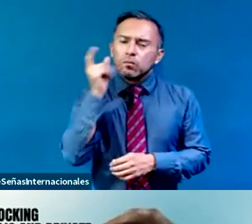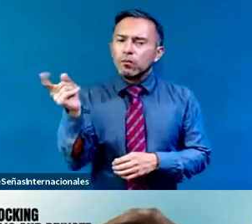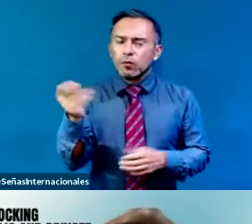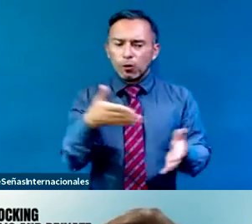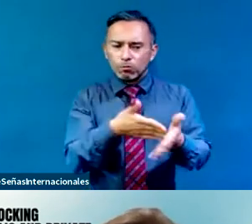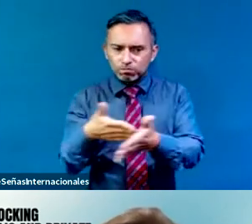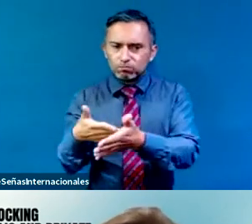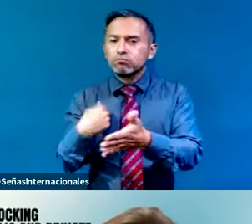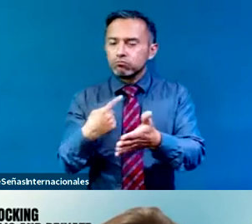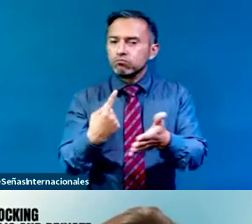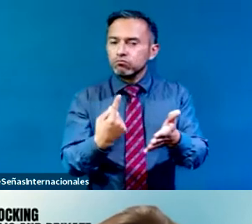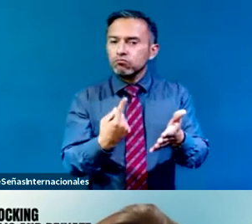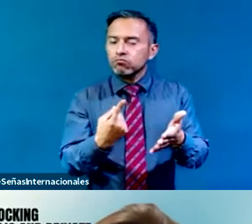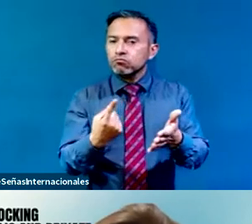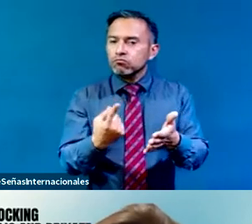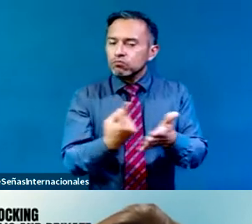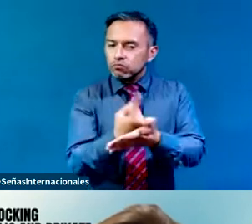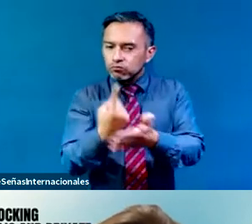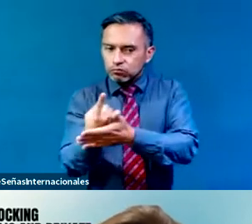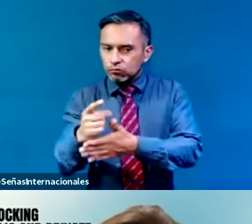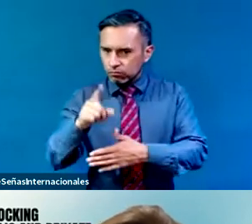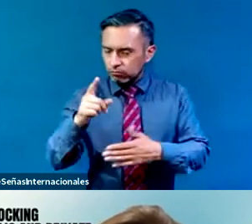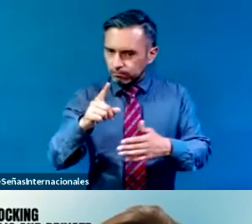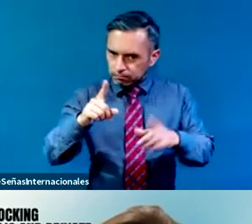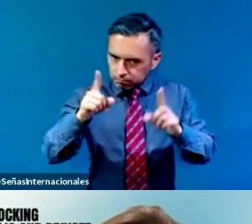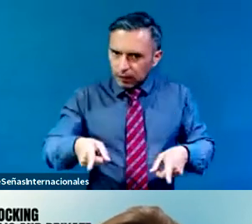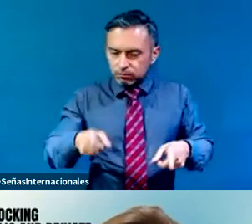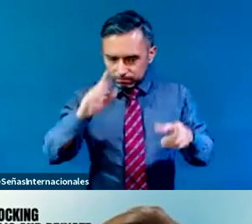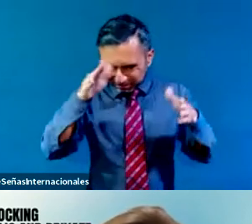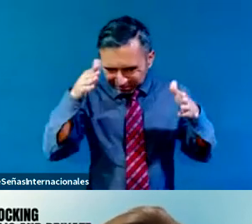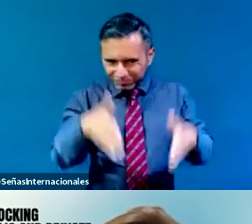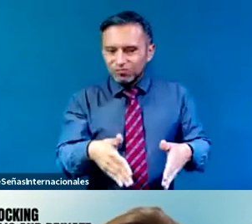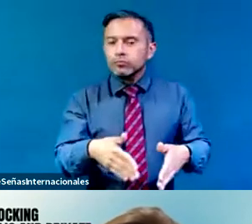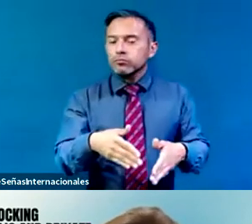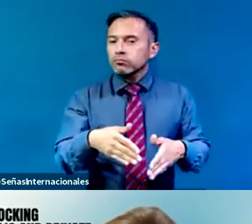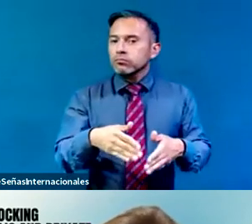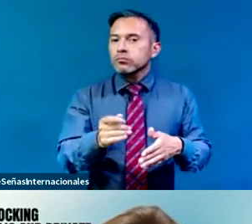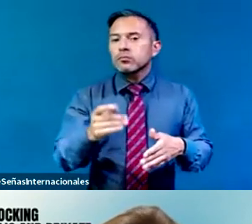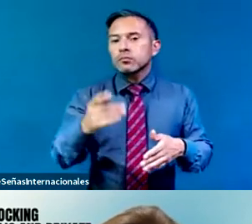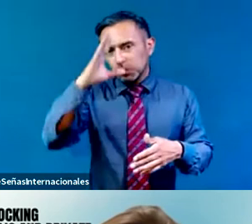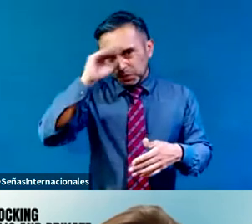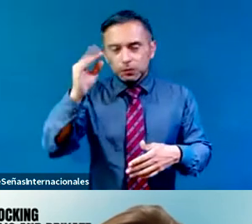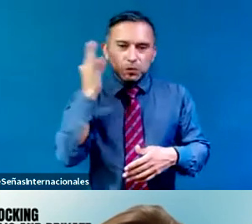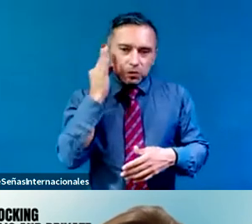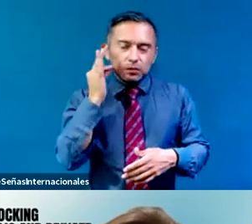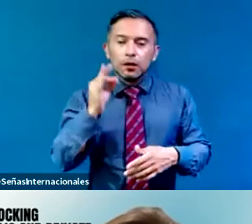to realize economic justice and rights for women and girls? You have the floor.